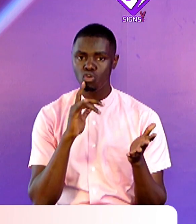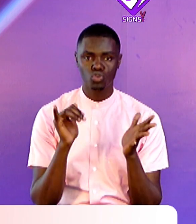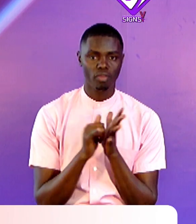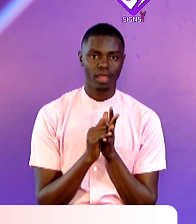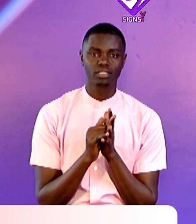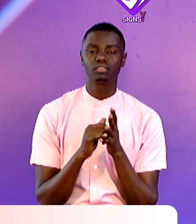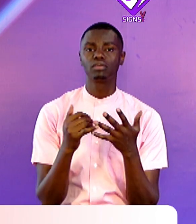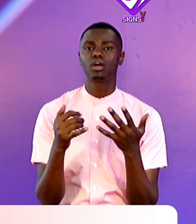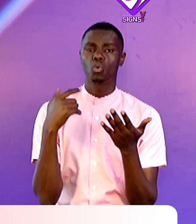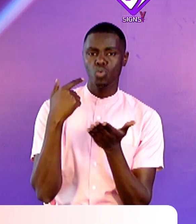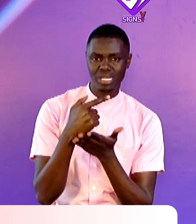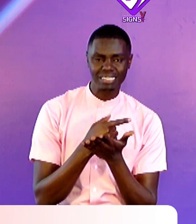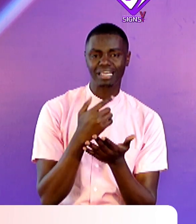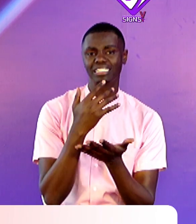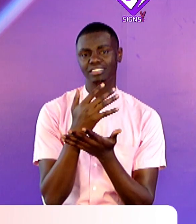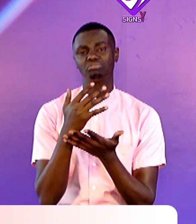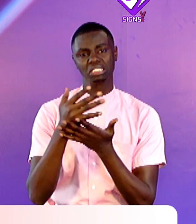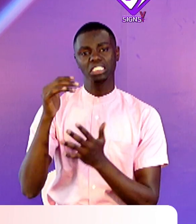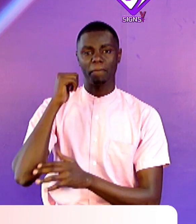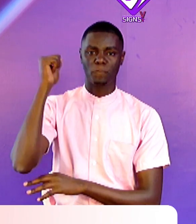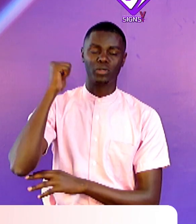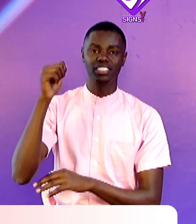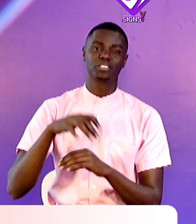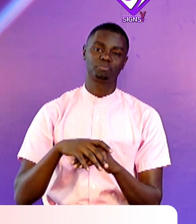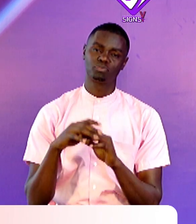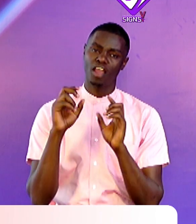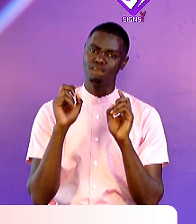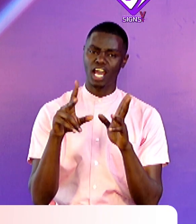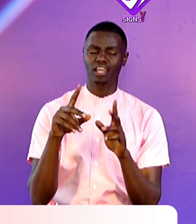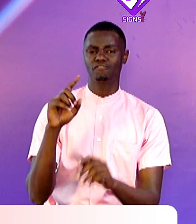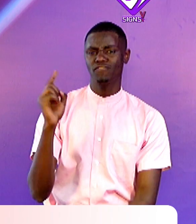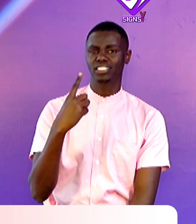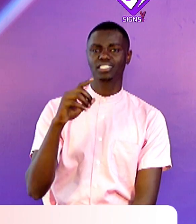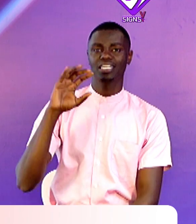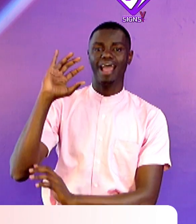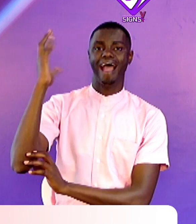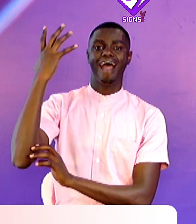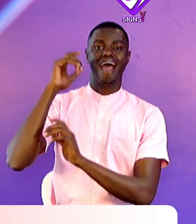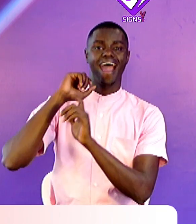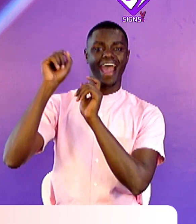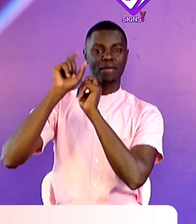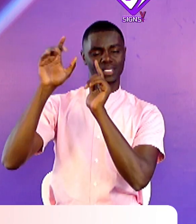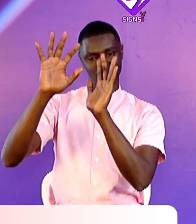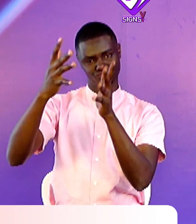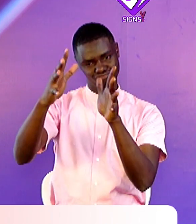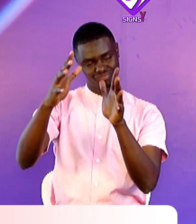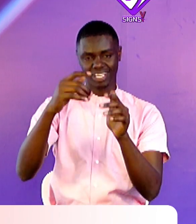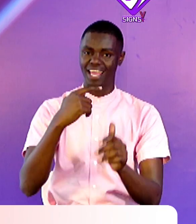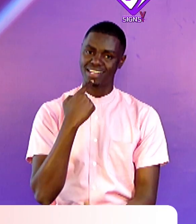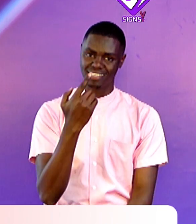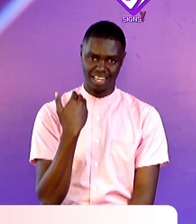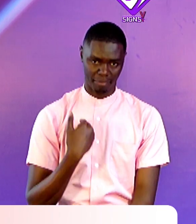we keep discussing some of these things. Harambee Stars, hey, congratulations. Ebu